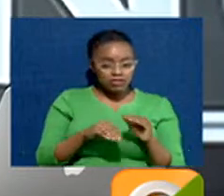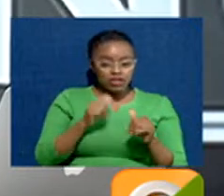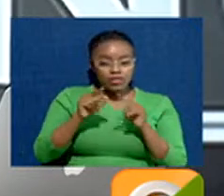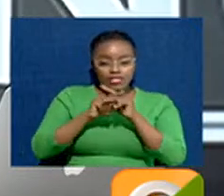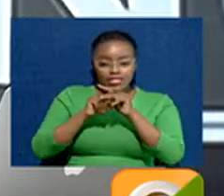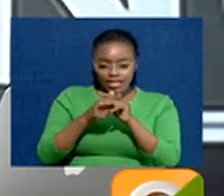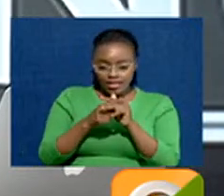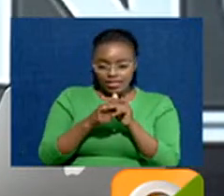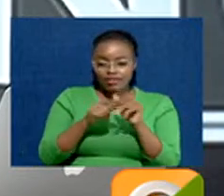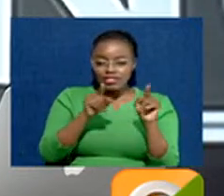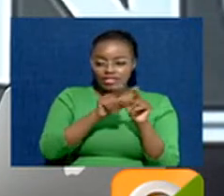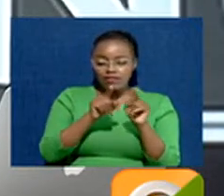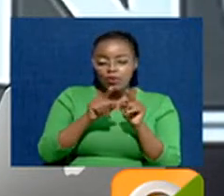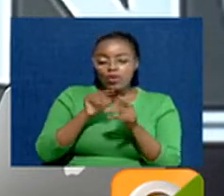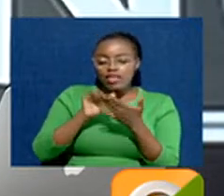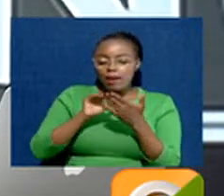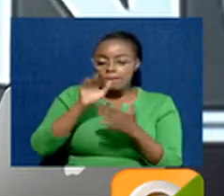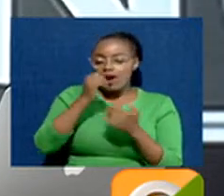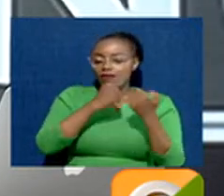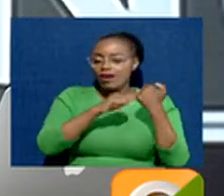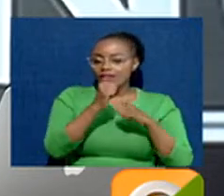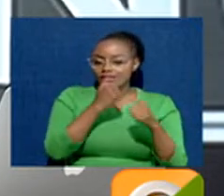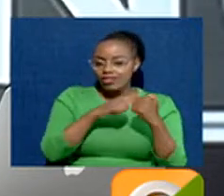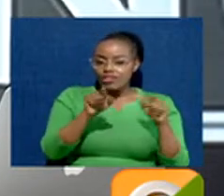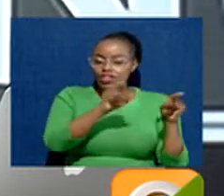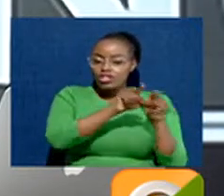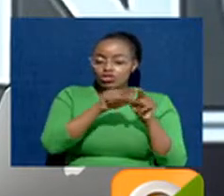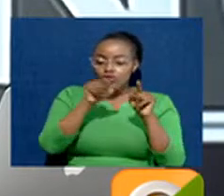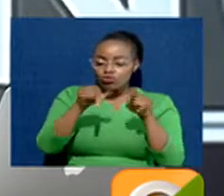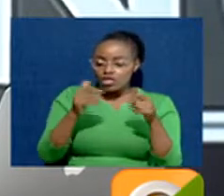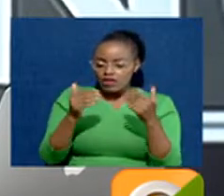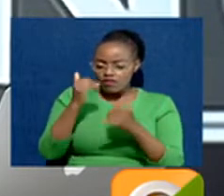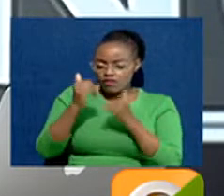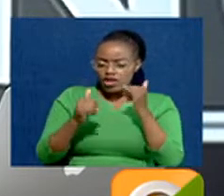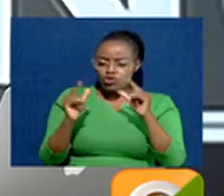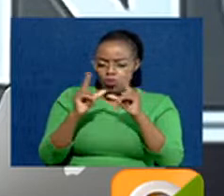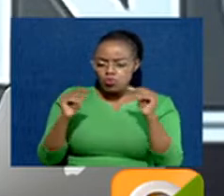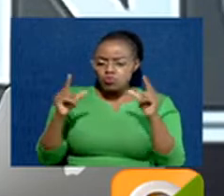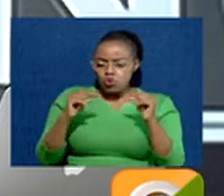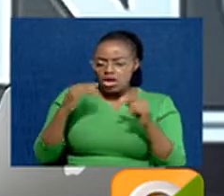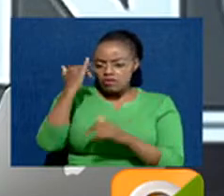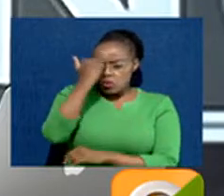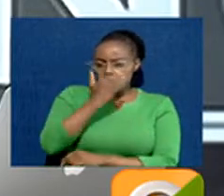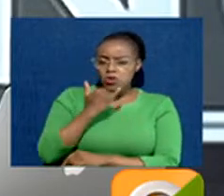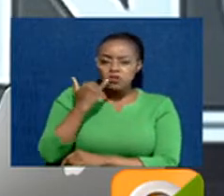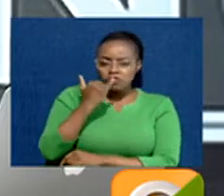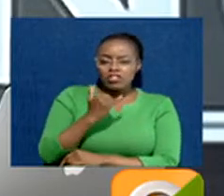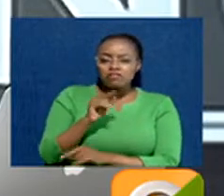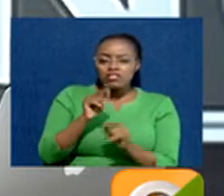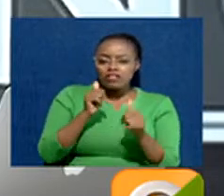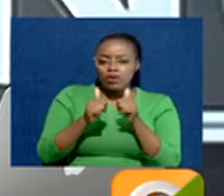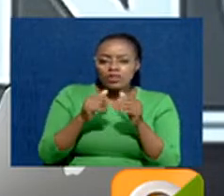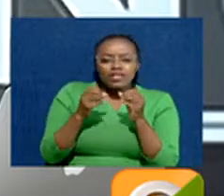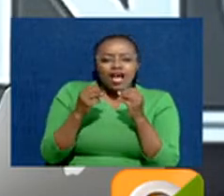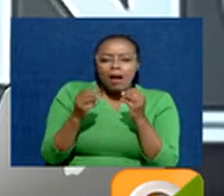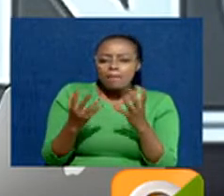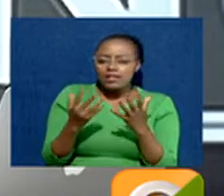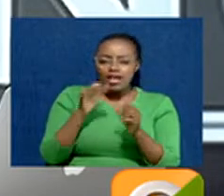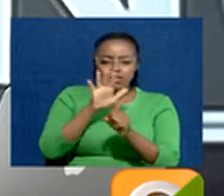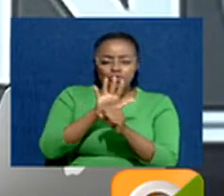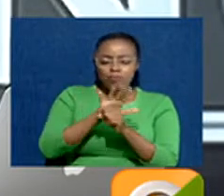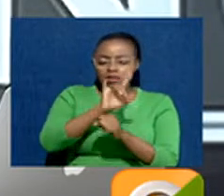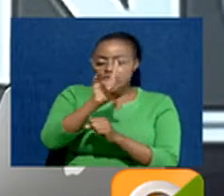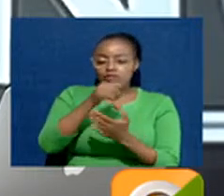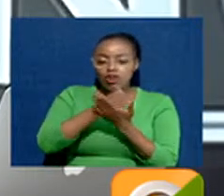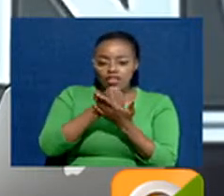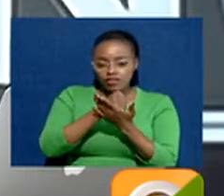has begun in earnest. And on my take tonight, just how many audits are too many? The